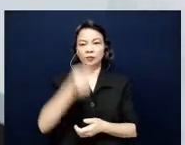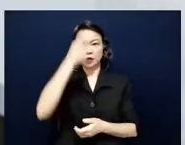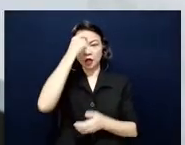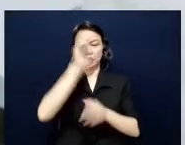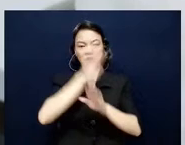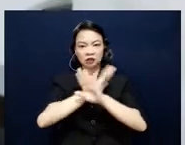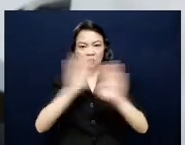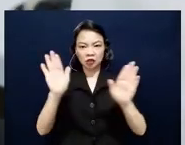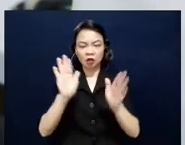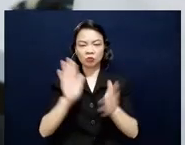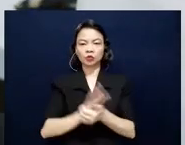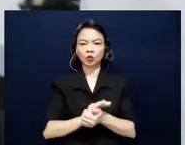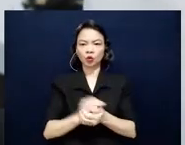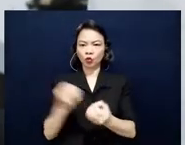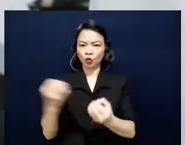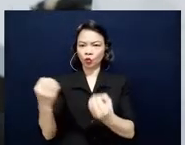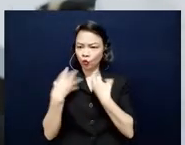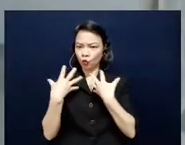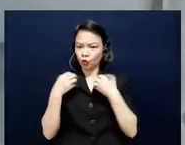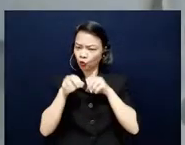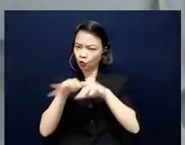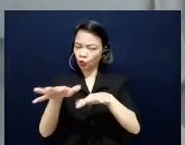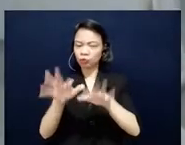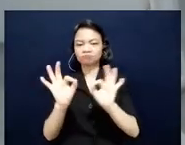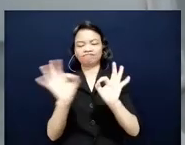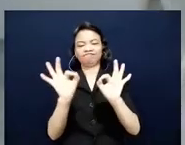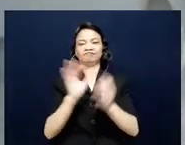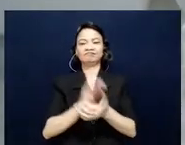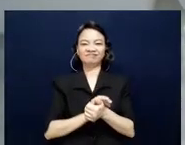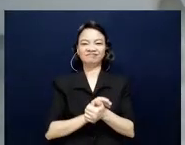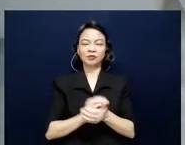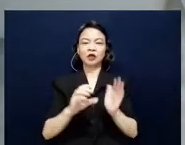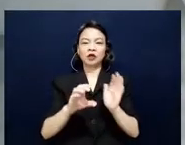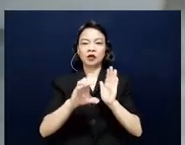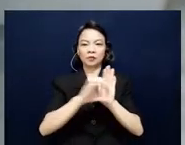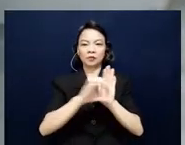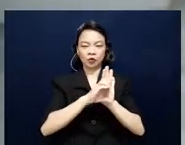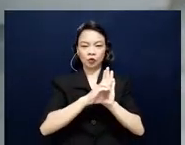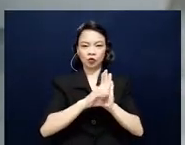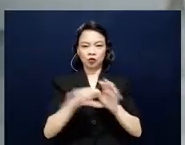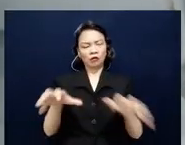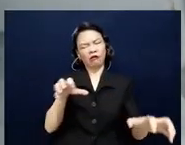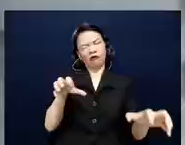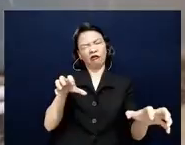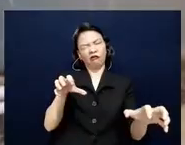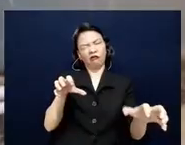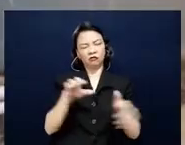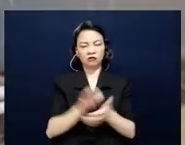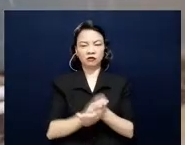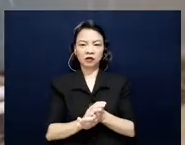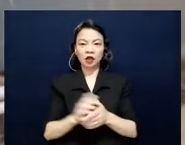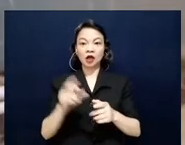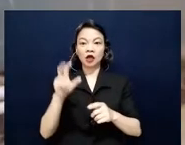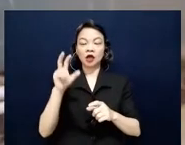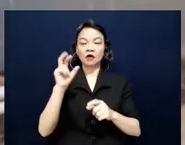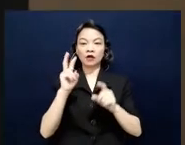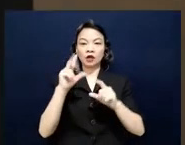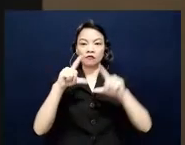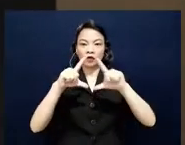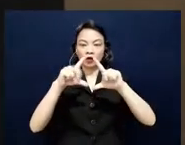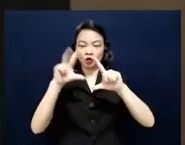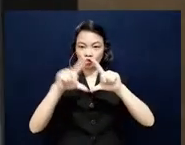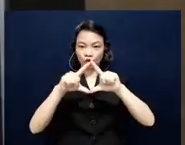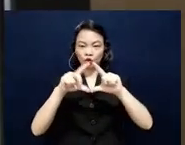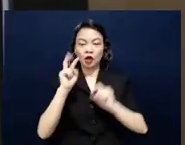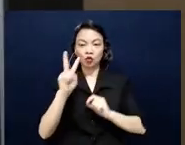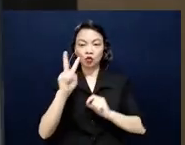persons. For example, like the stroke, cardiovasculars, cancers, diabetes. If we don't do something about it,